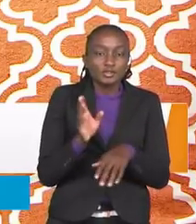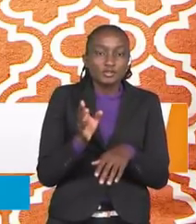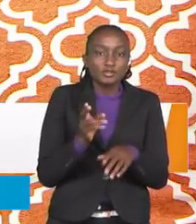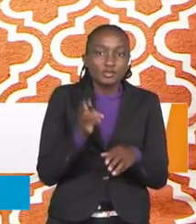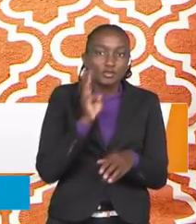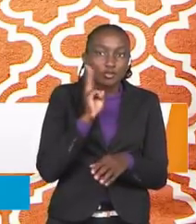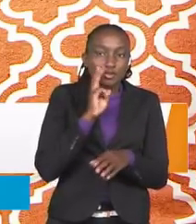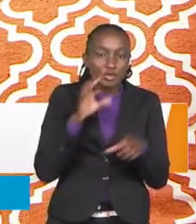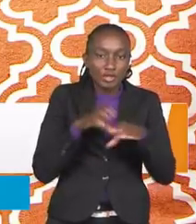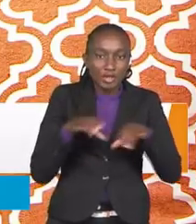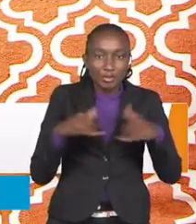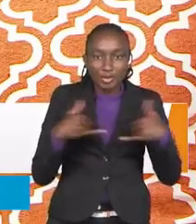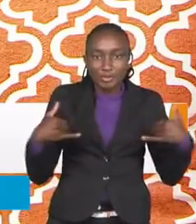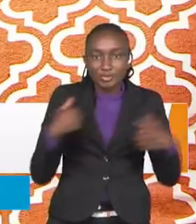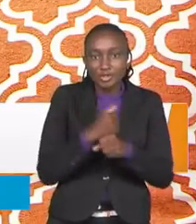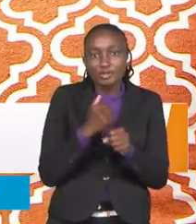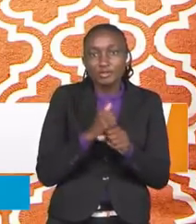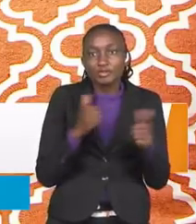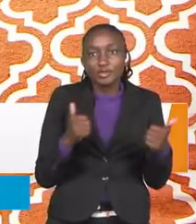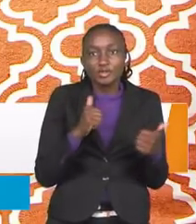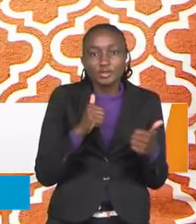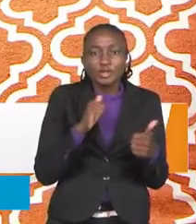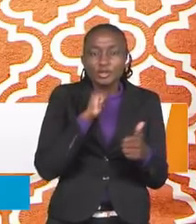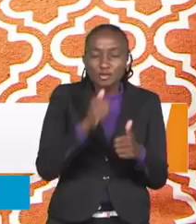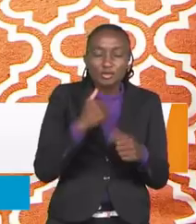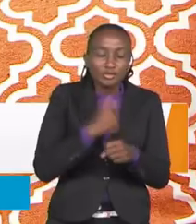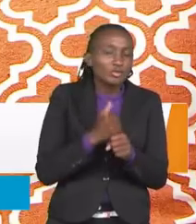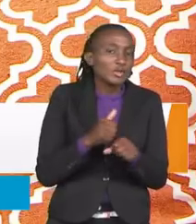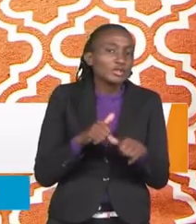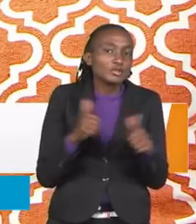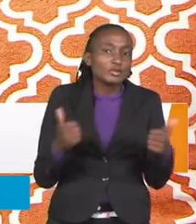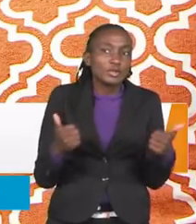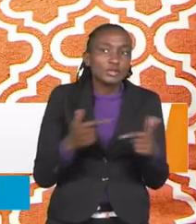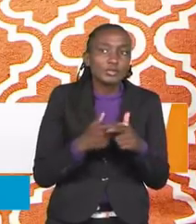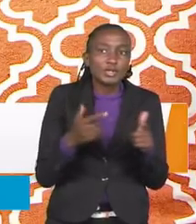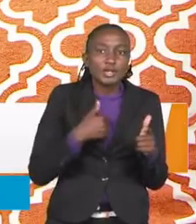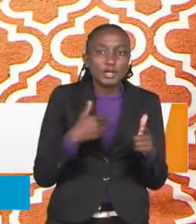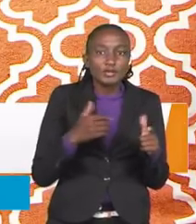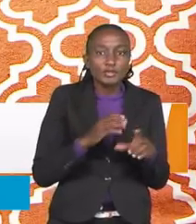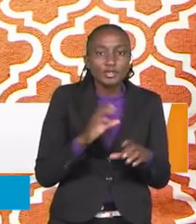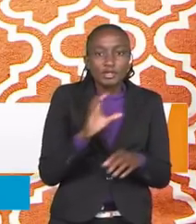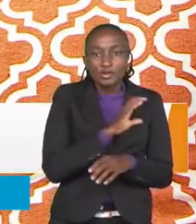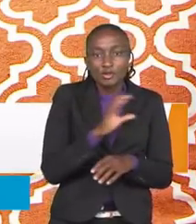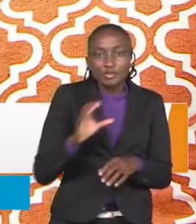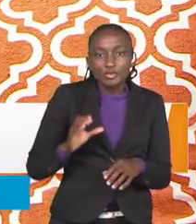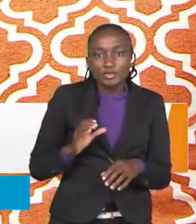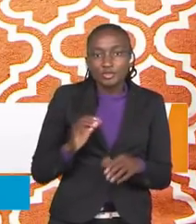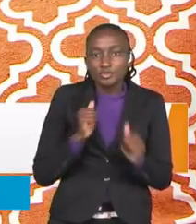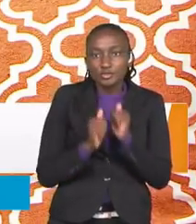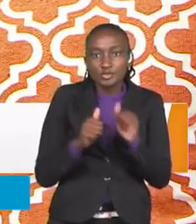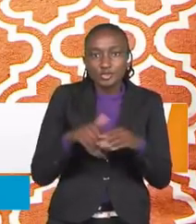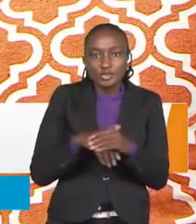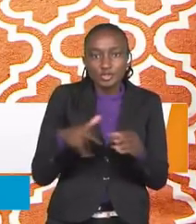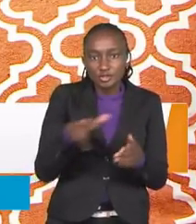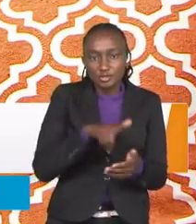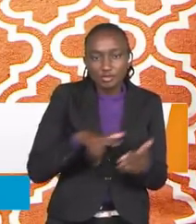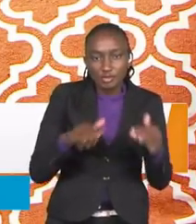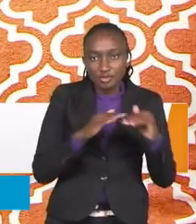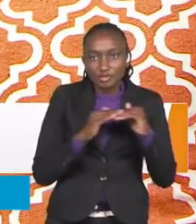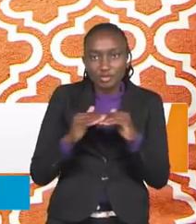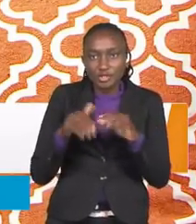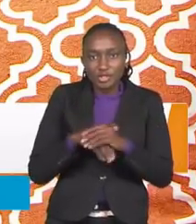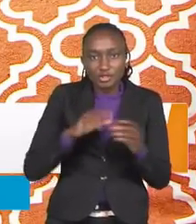are working well. But not just working well, we also have committees that are at a localized level